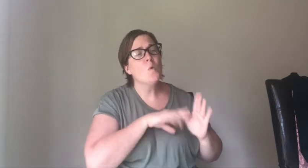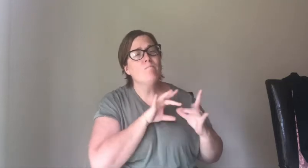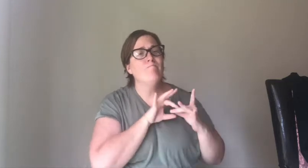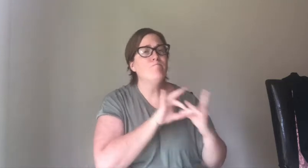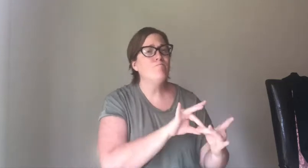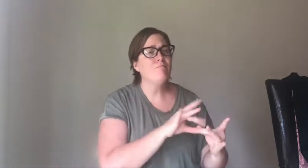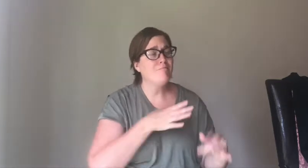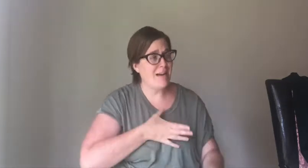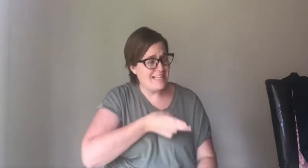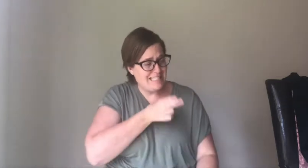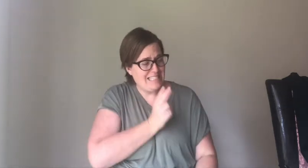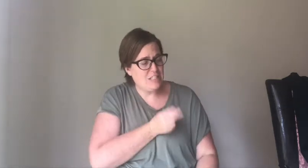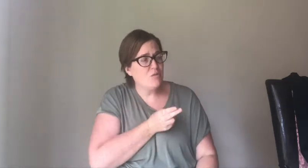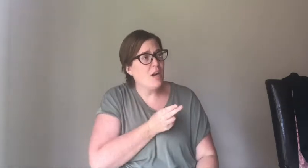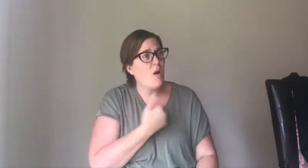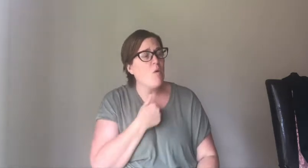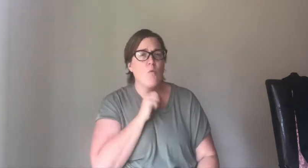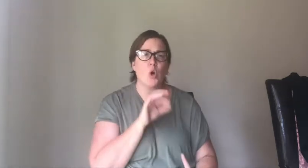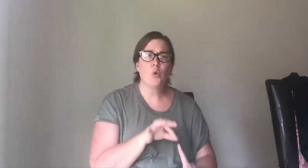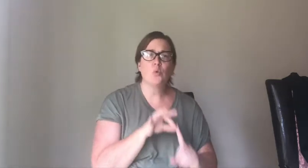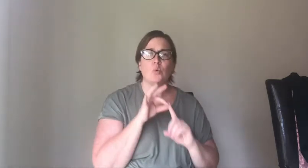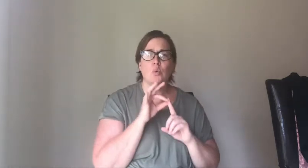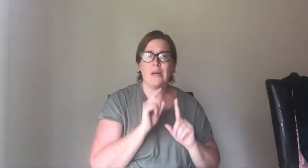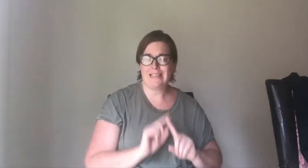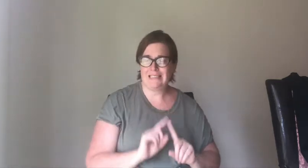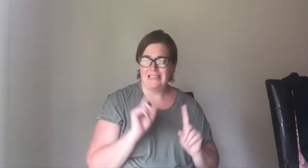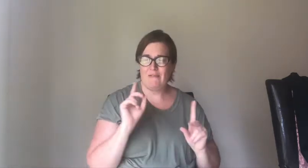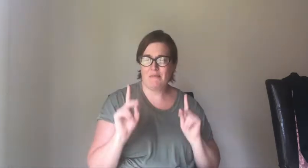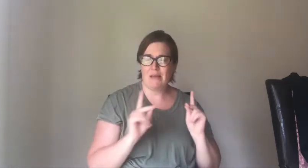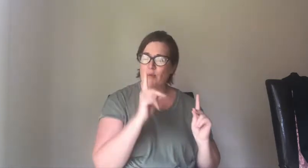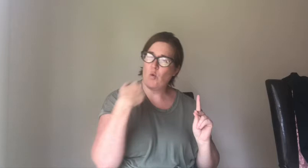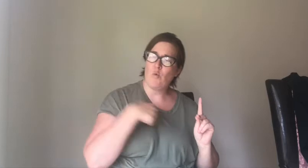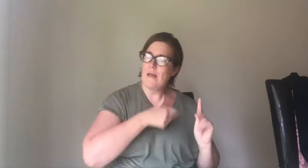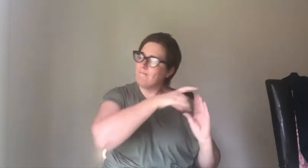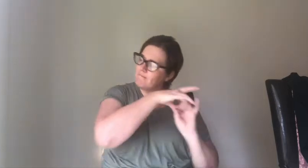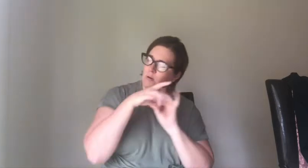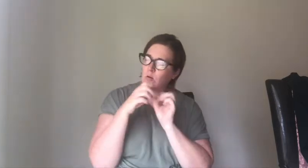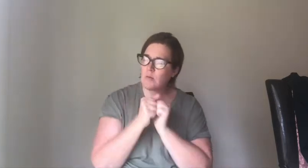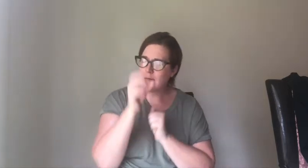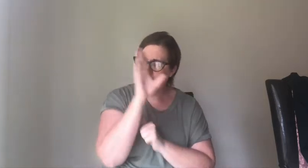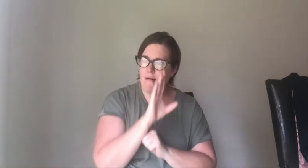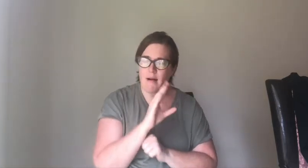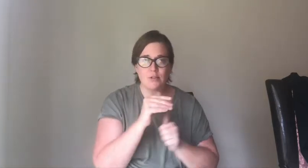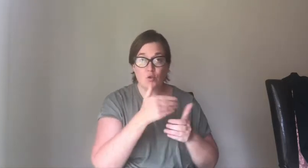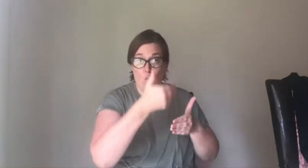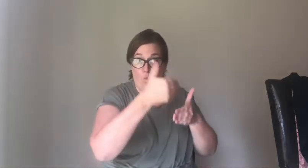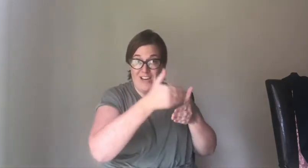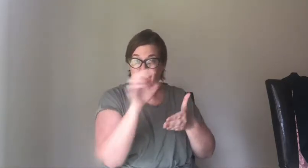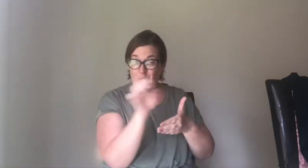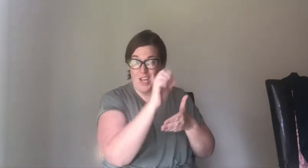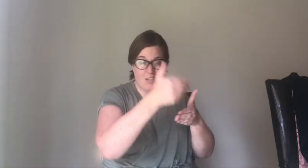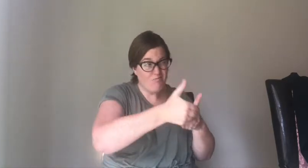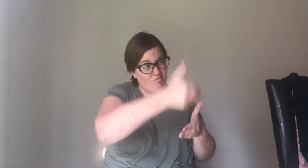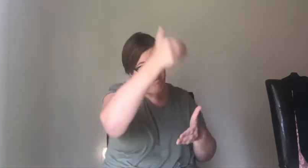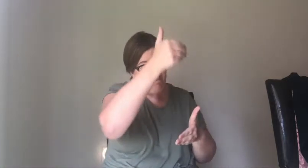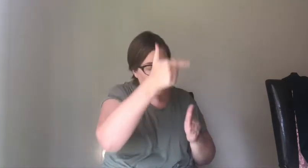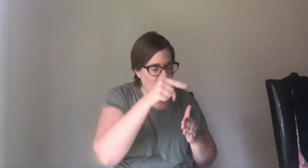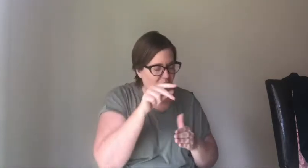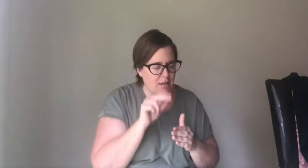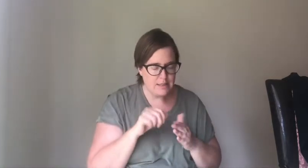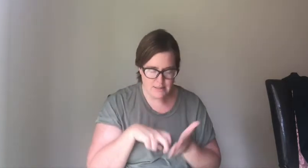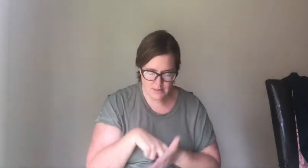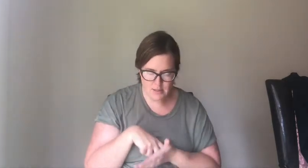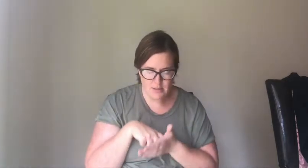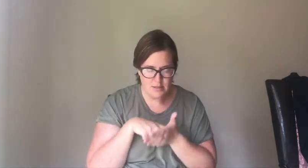of the Jewish people who were faithful to God during the exile at this time. So what they would do is 3 times a day, they would open the windows